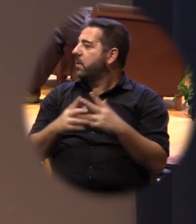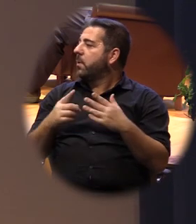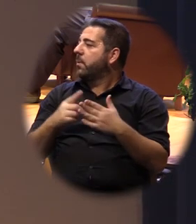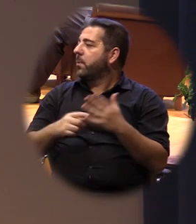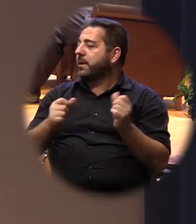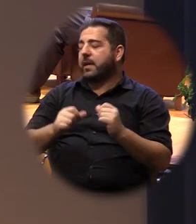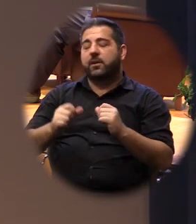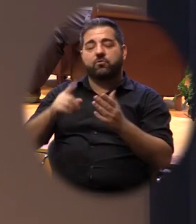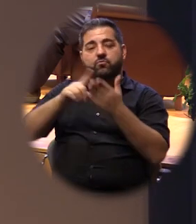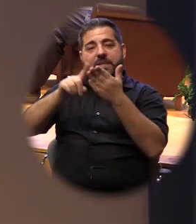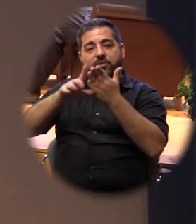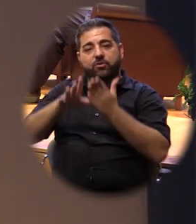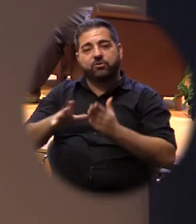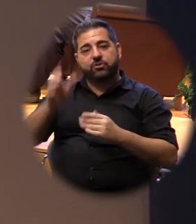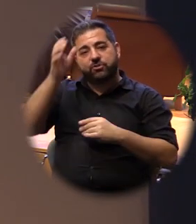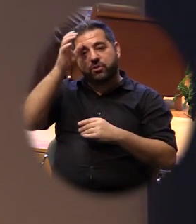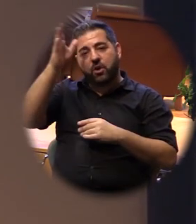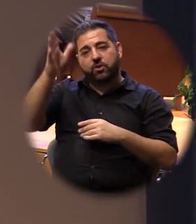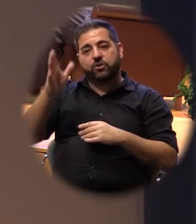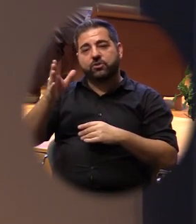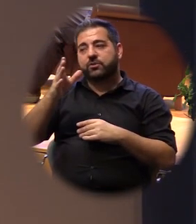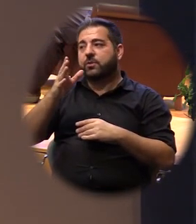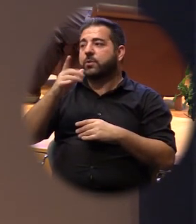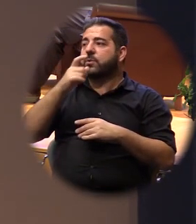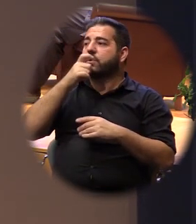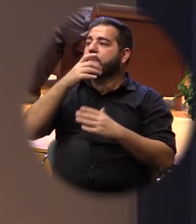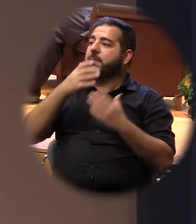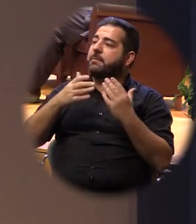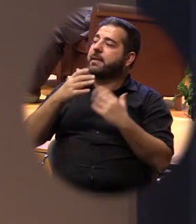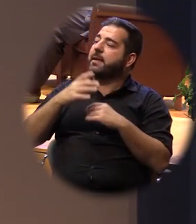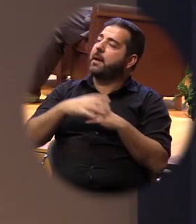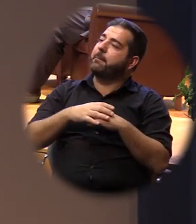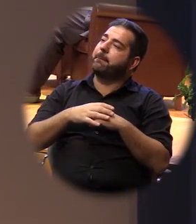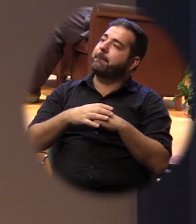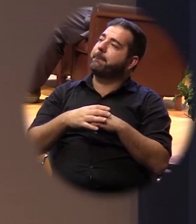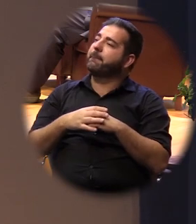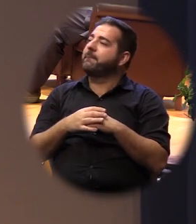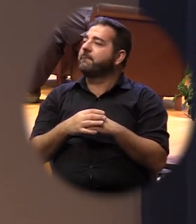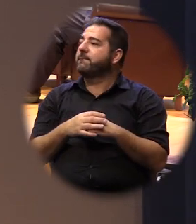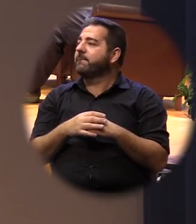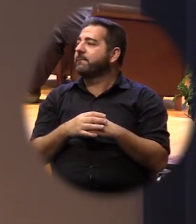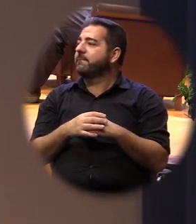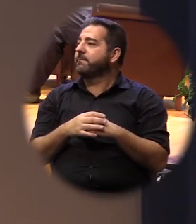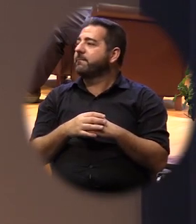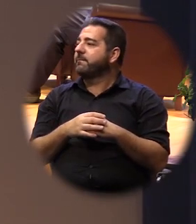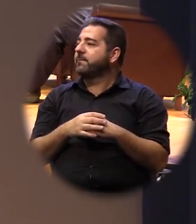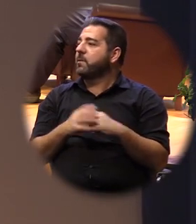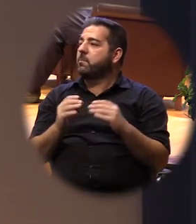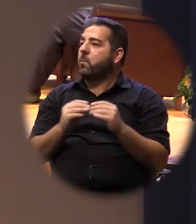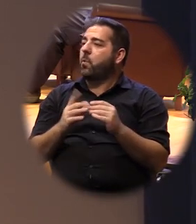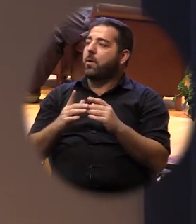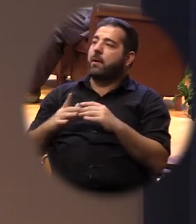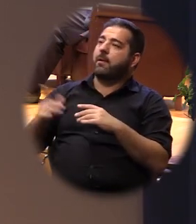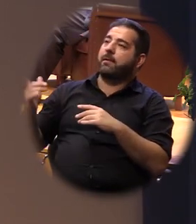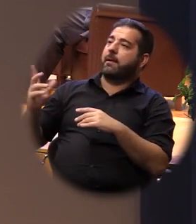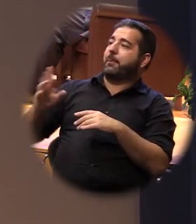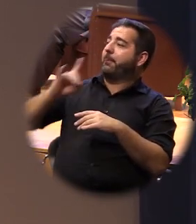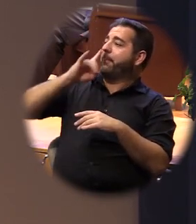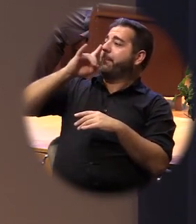researchers, scholars, who maybe are in a more ivory towery